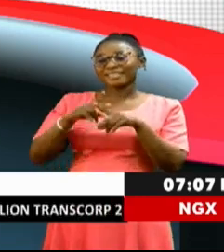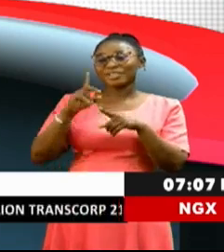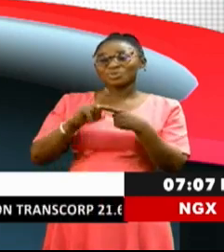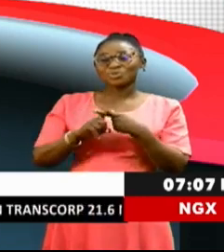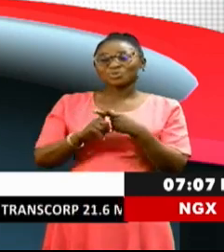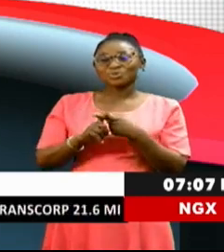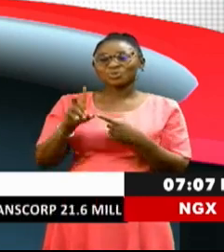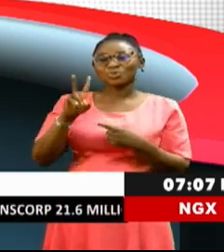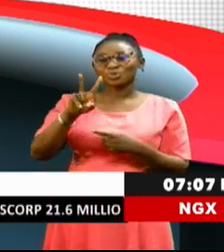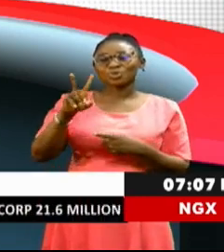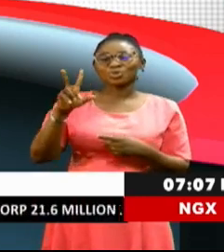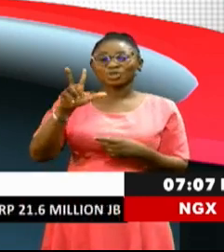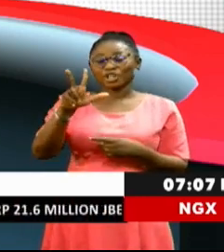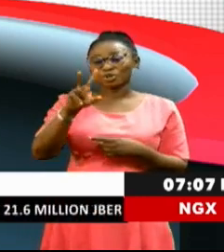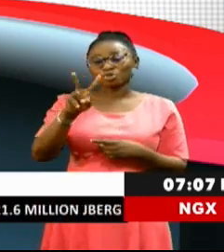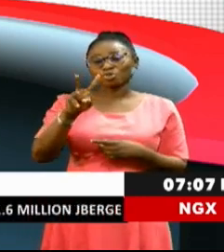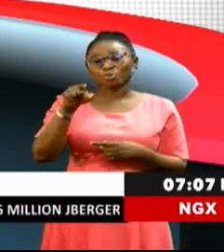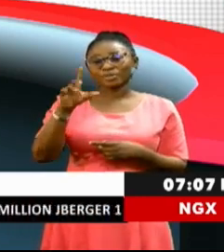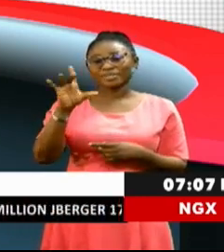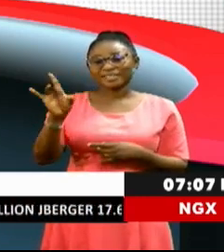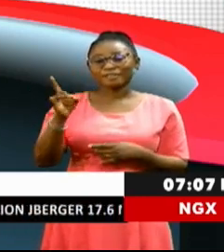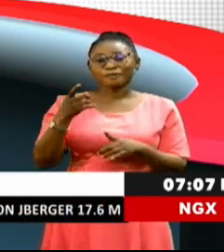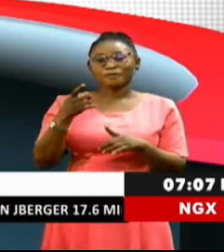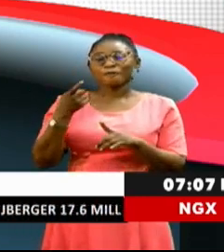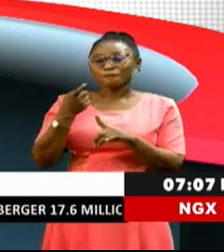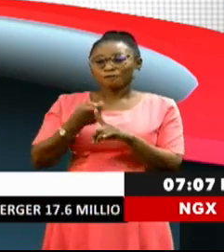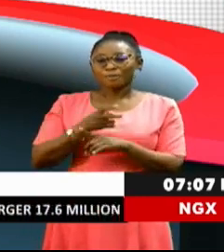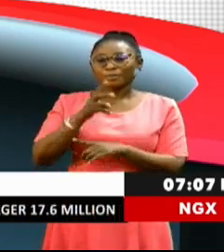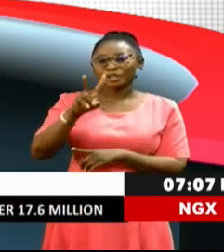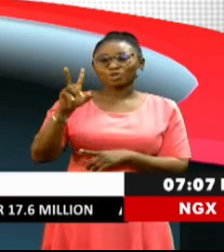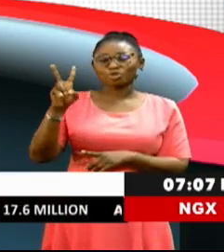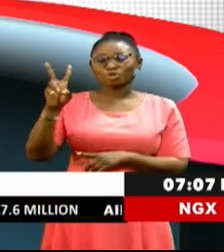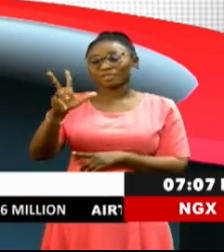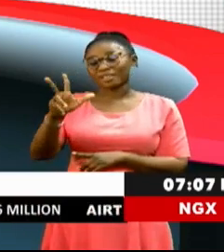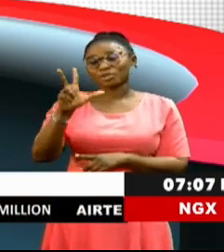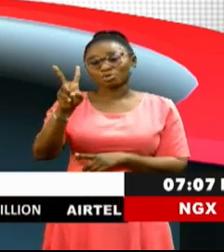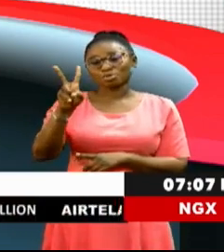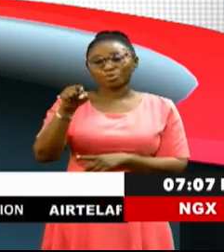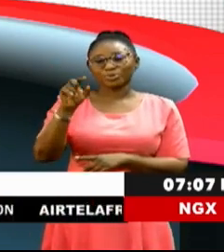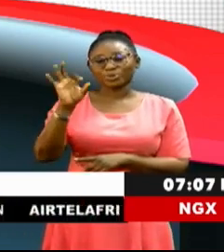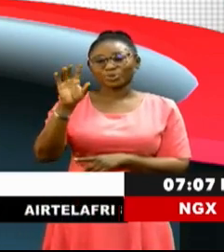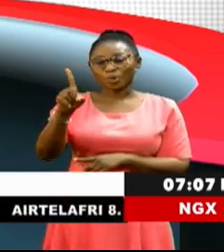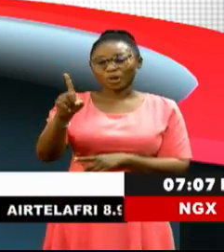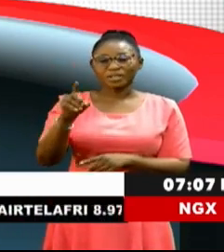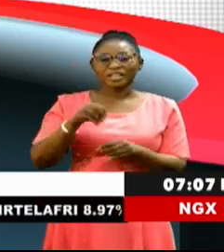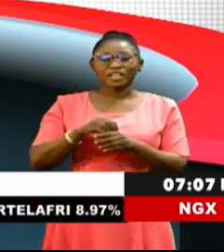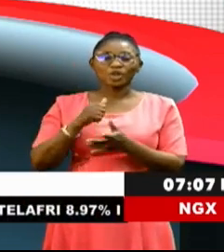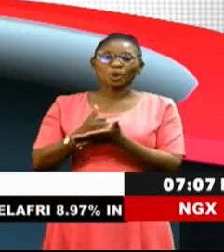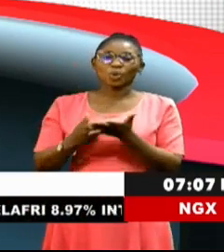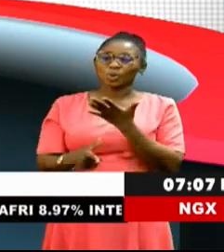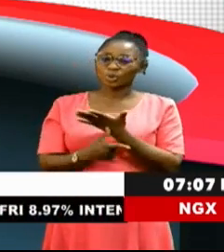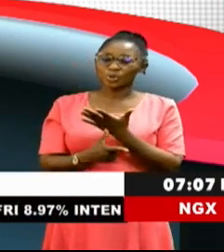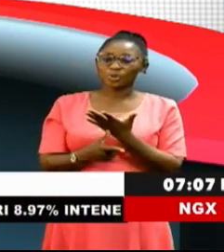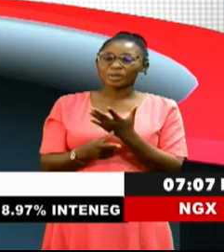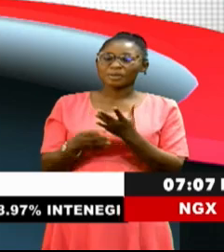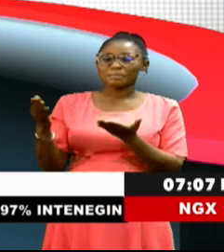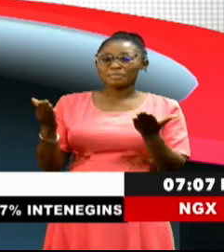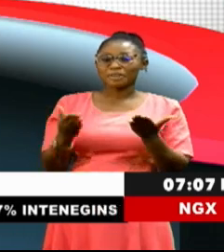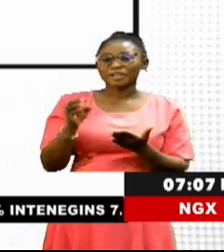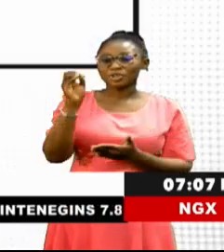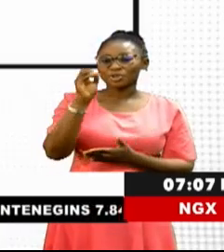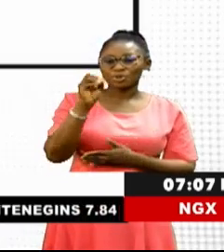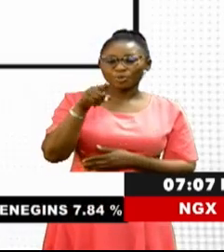32.70% in September 2024 from 32.15% in August, marking a 0.55%